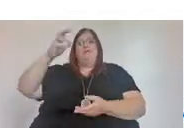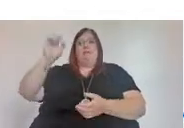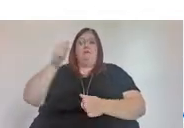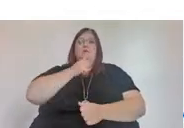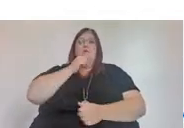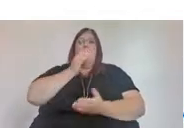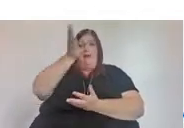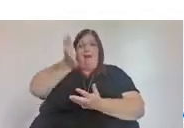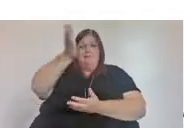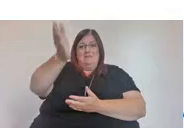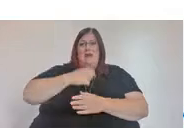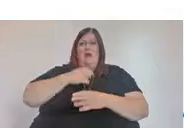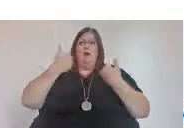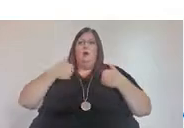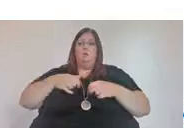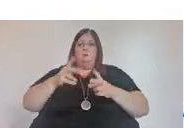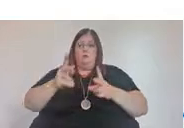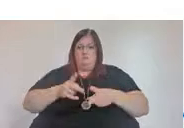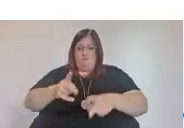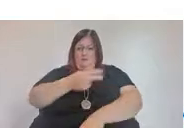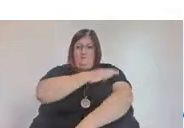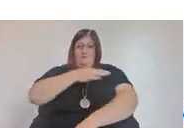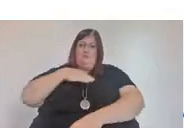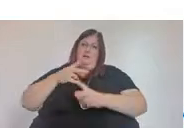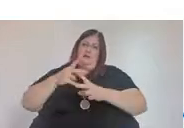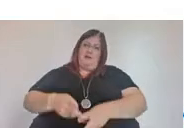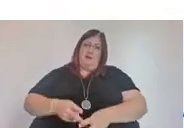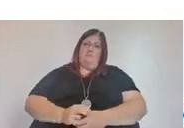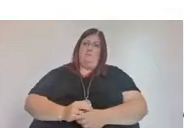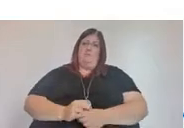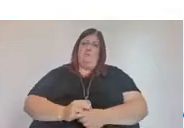more care provided in the home or close to home.